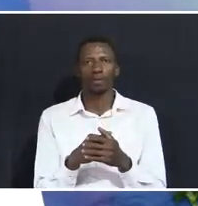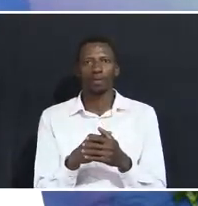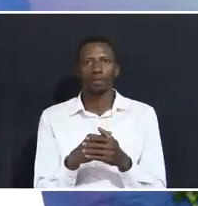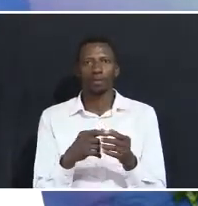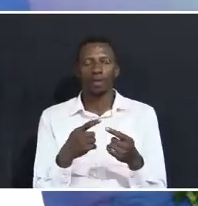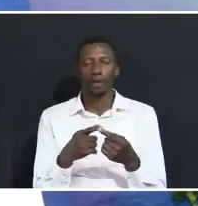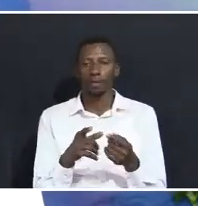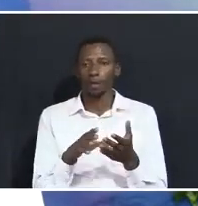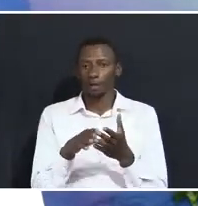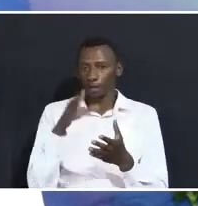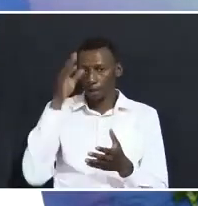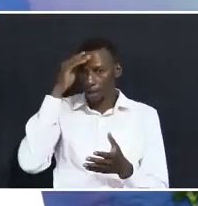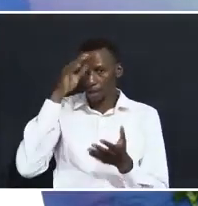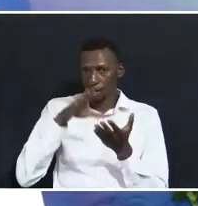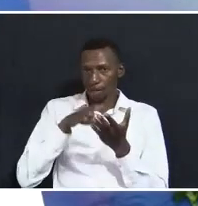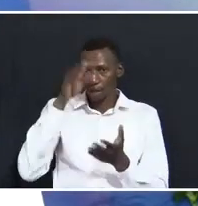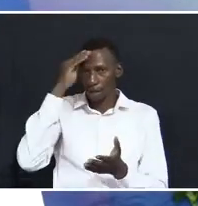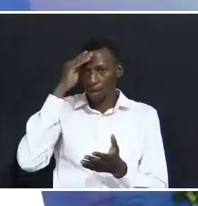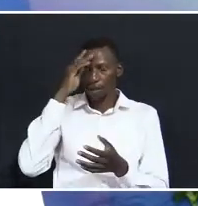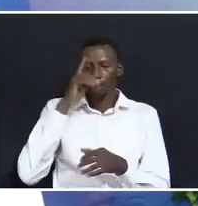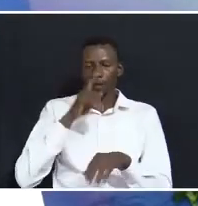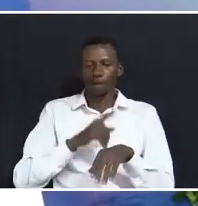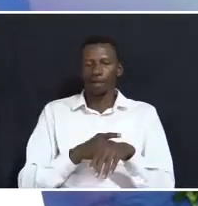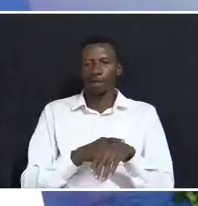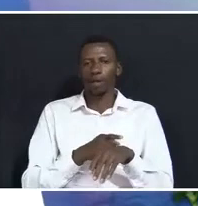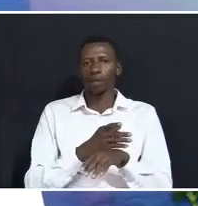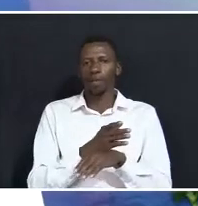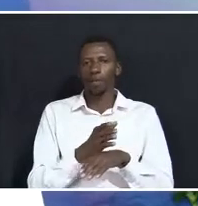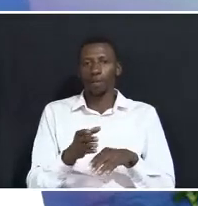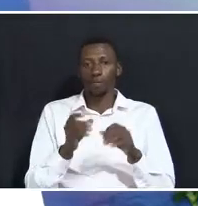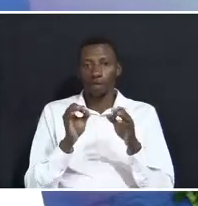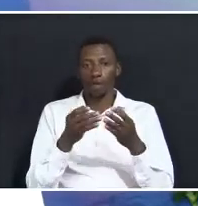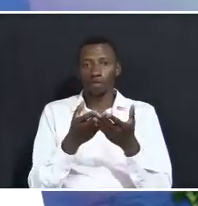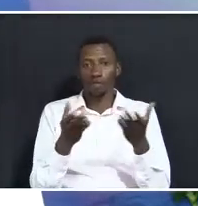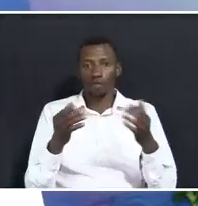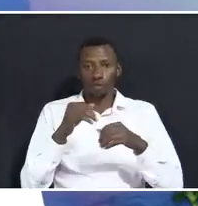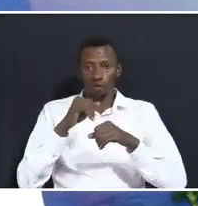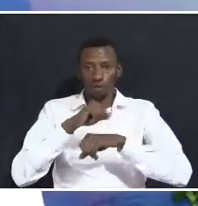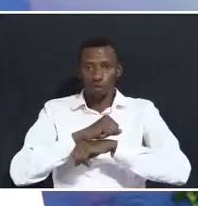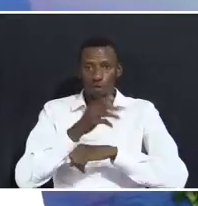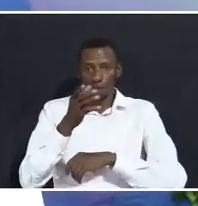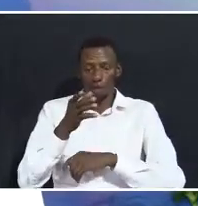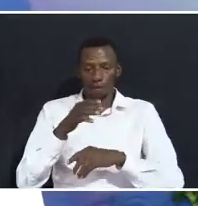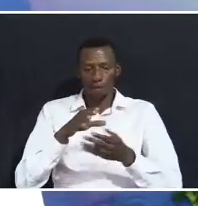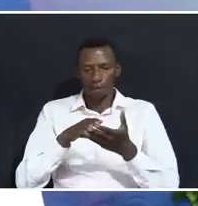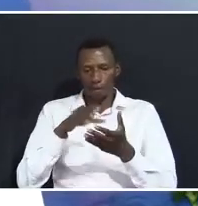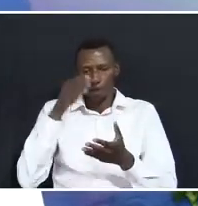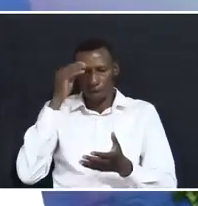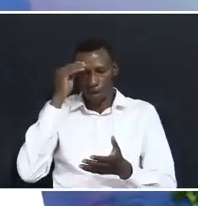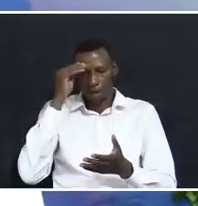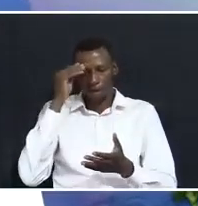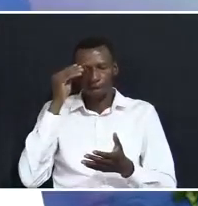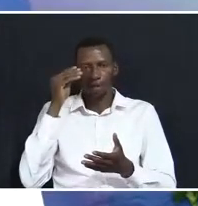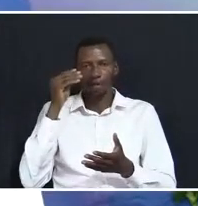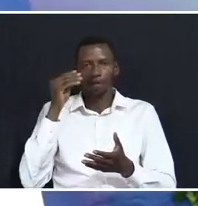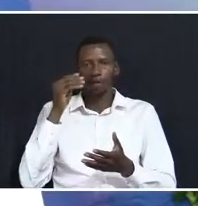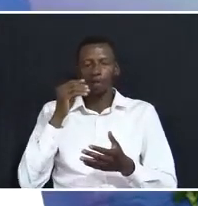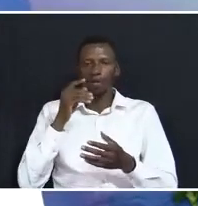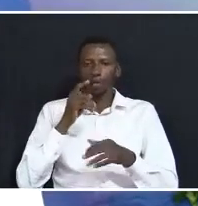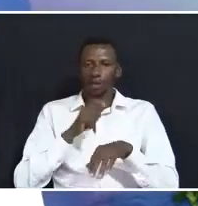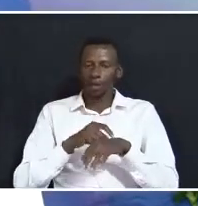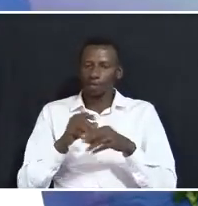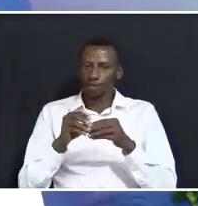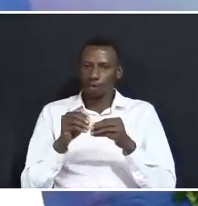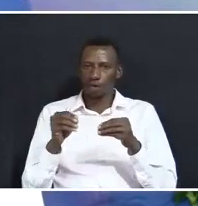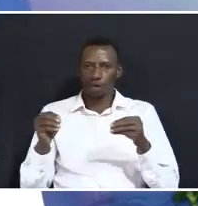But learning takes time. Those of you who have been in school agree that learning takes time because we come with packages. We